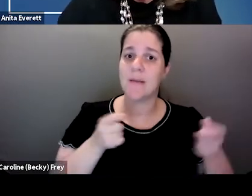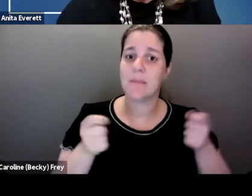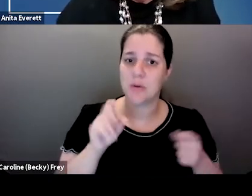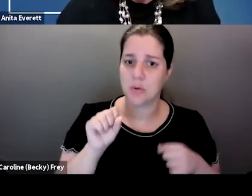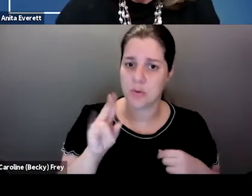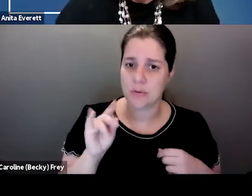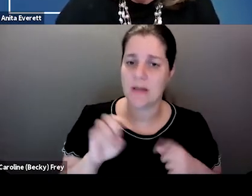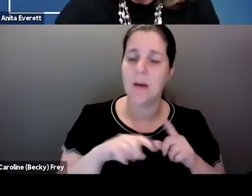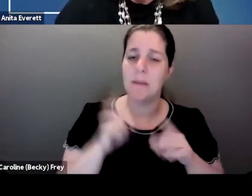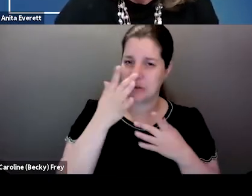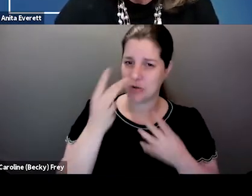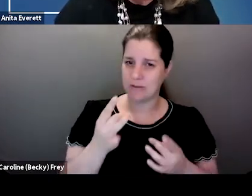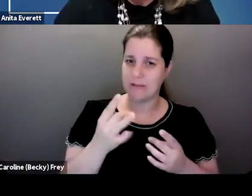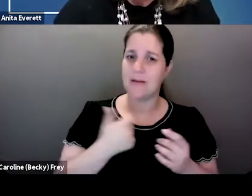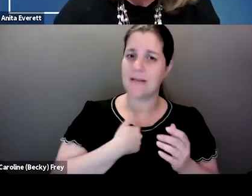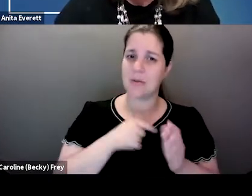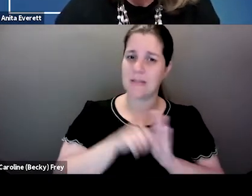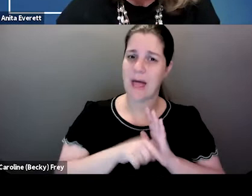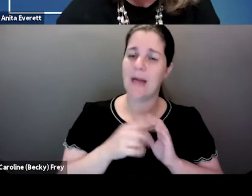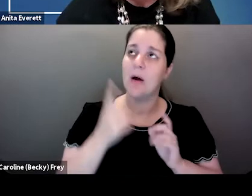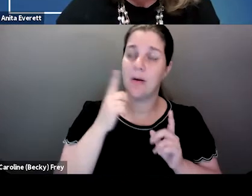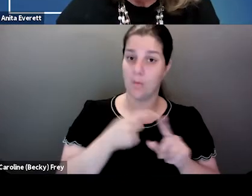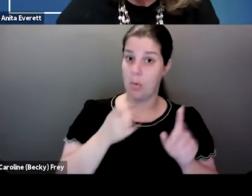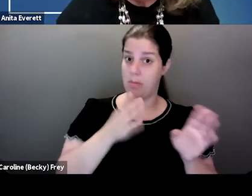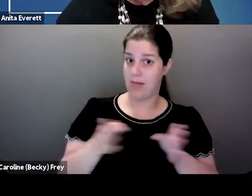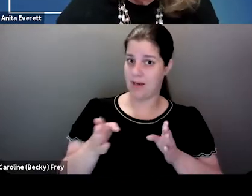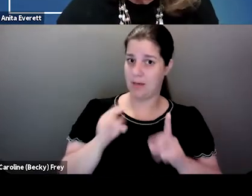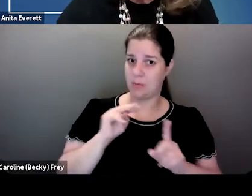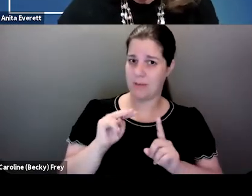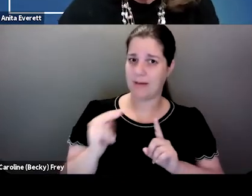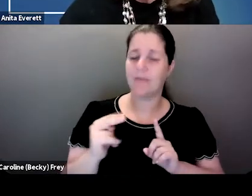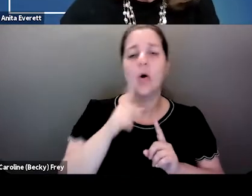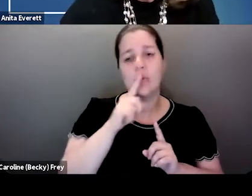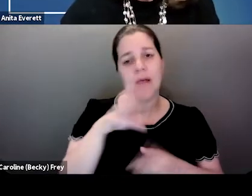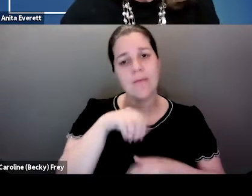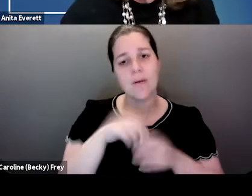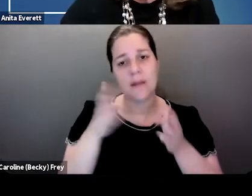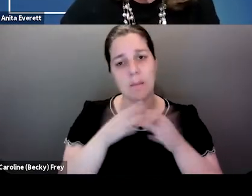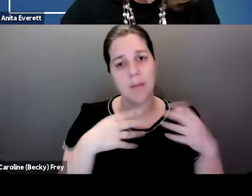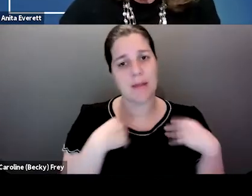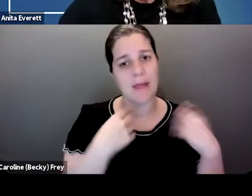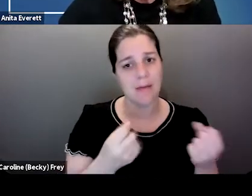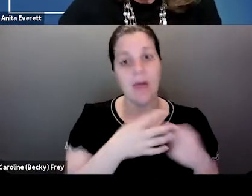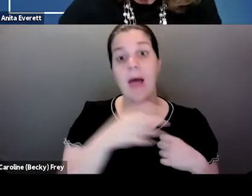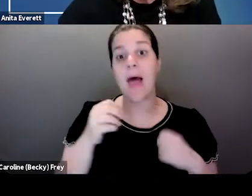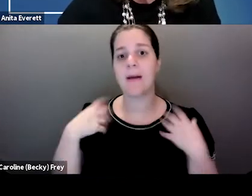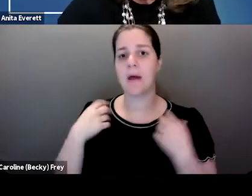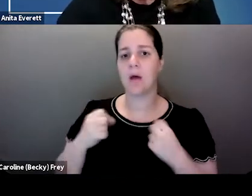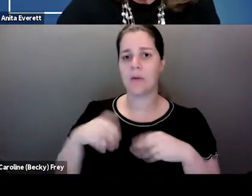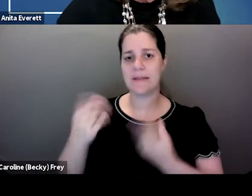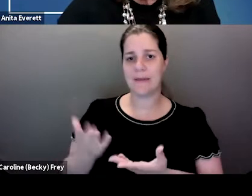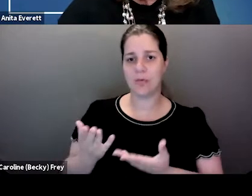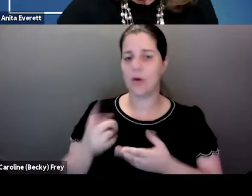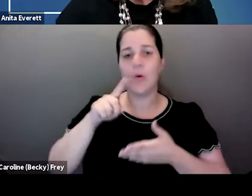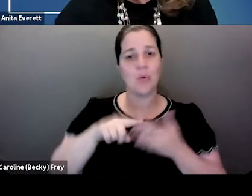about suicide from a planning perspective is that it involves public health as well as health delivery. You can't address